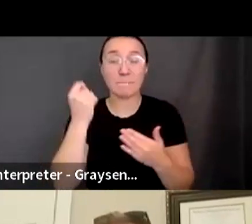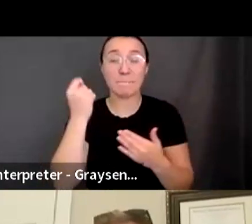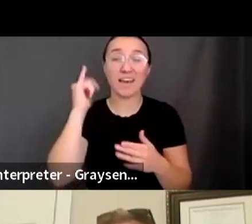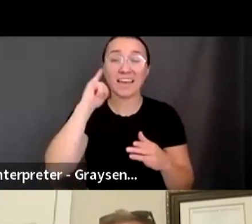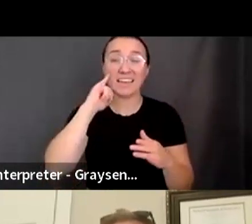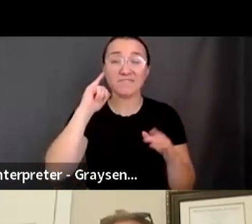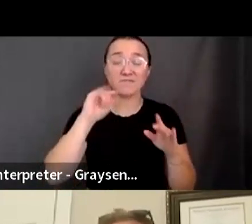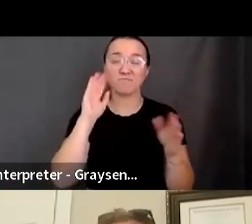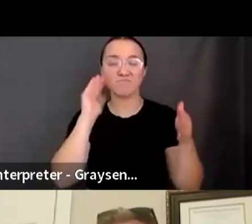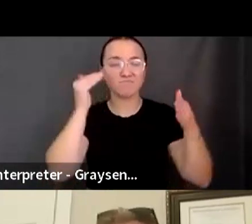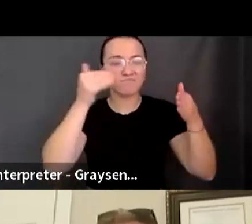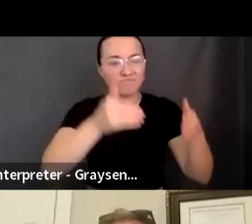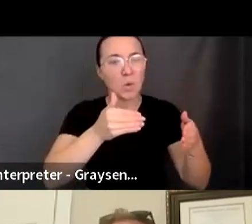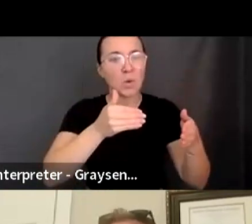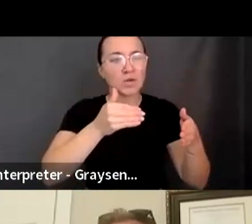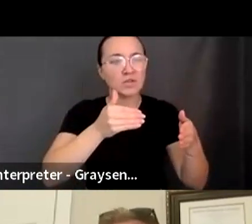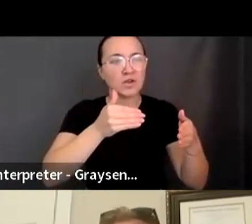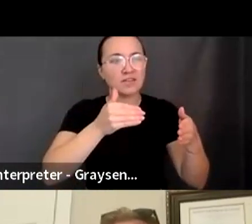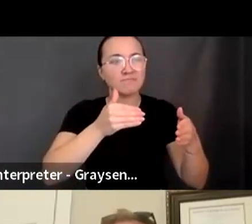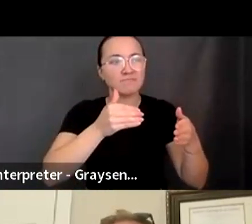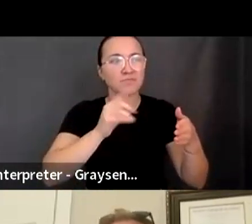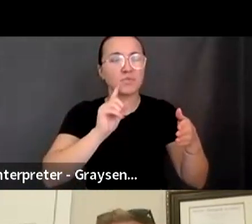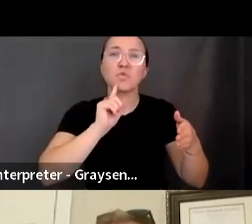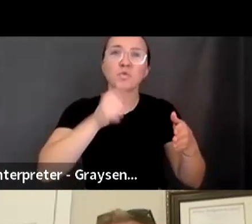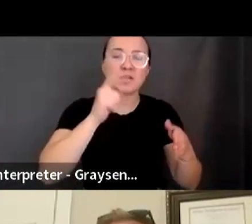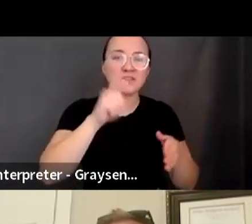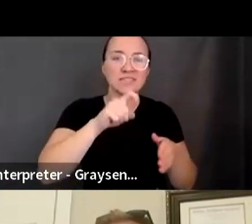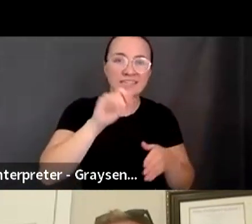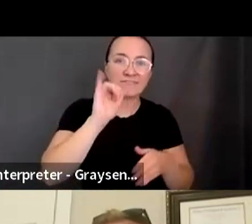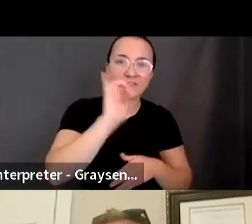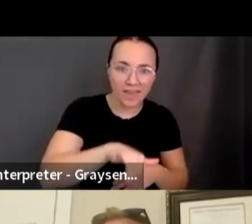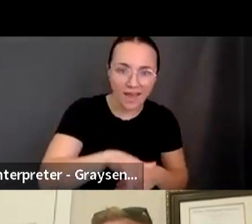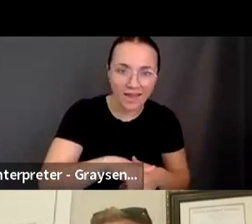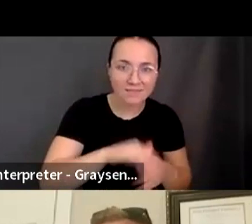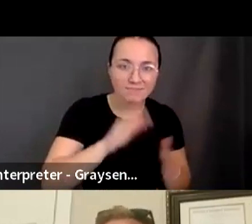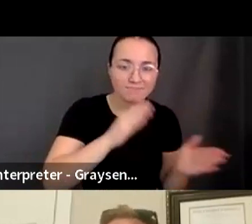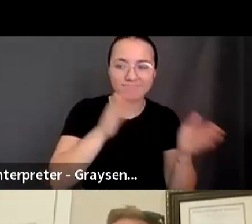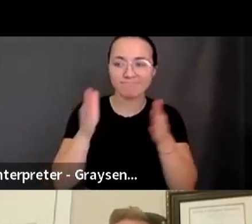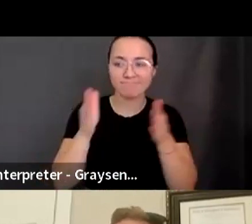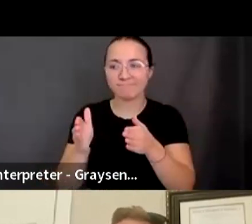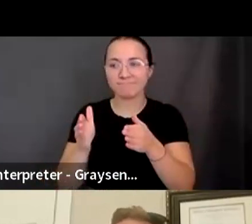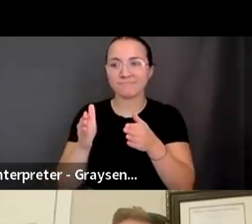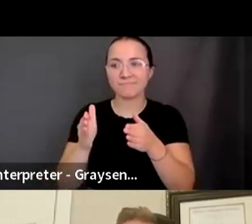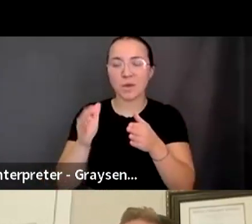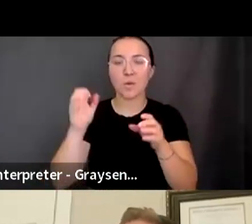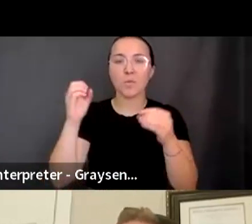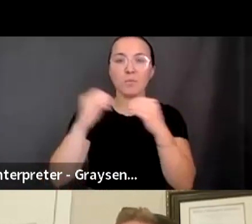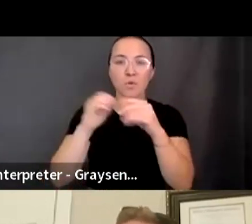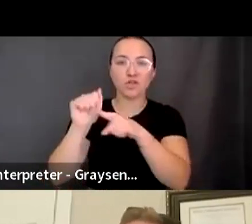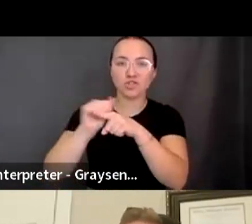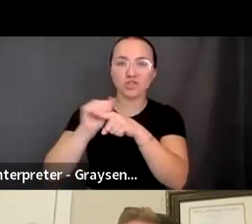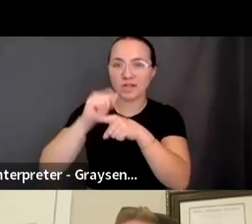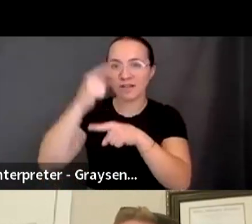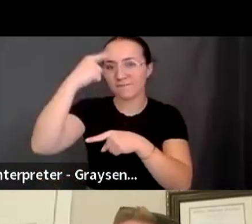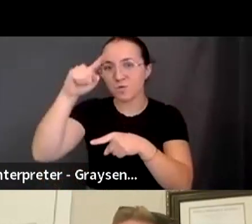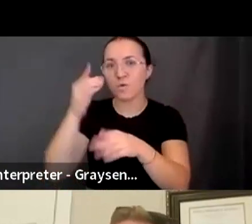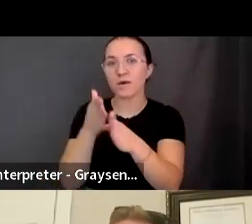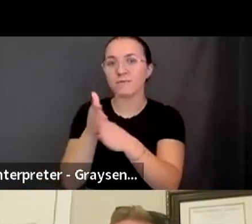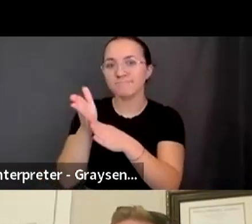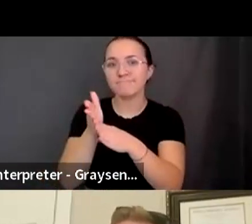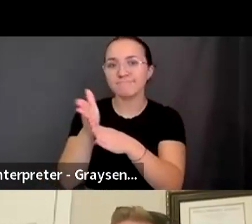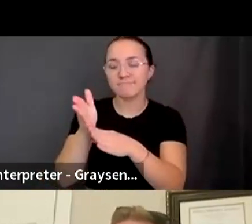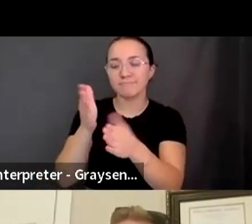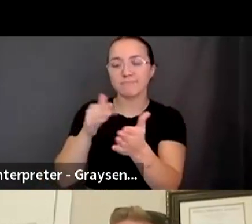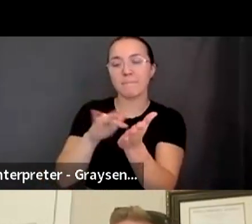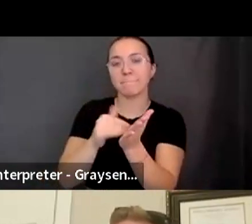that we need to have much more training for medical professionals. In fact, I just read a study. It's really